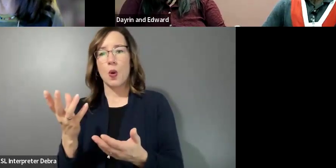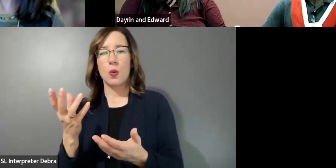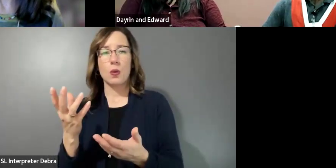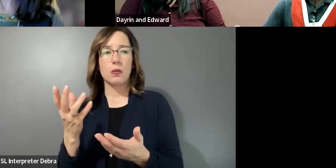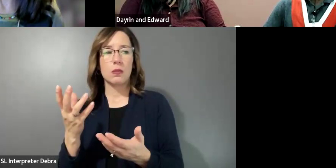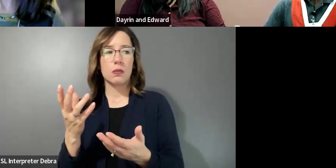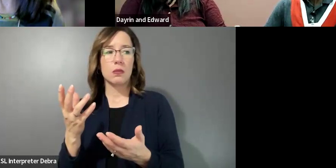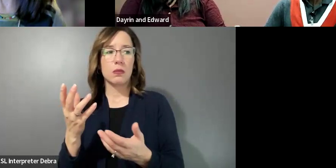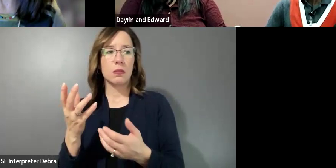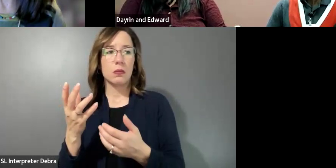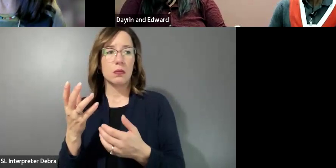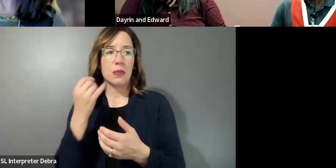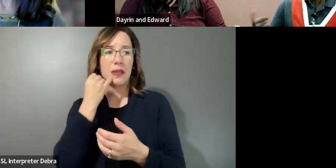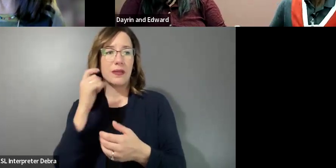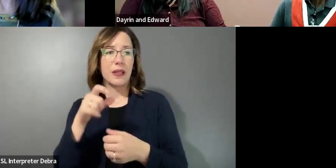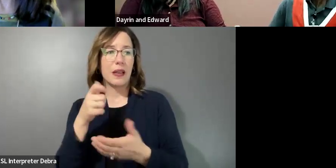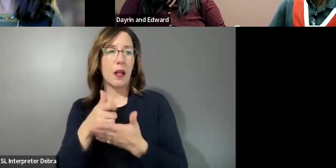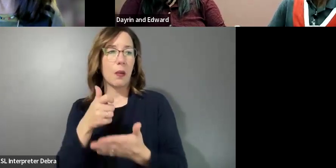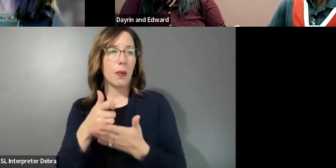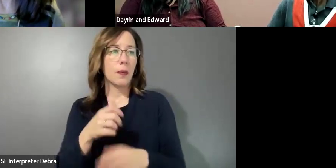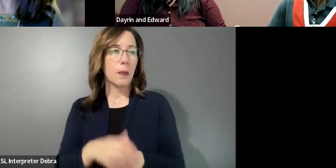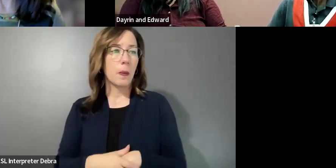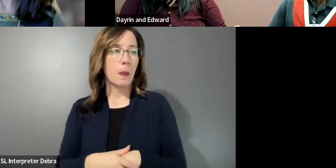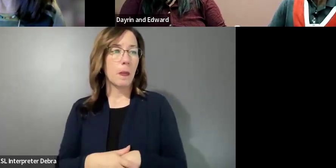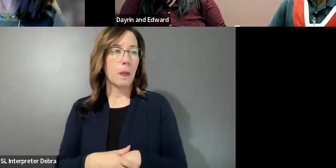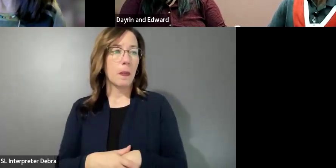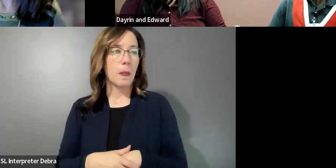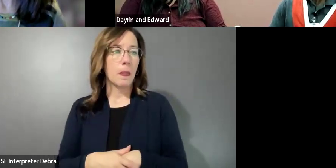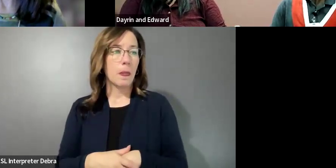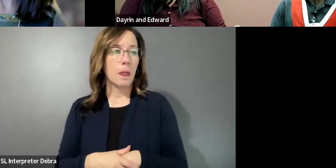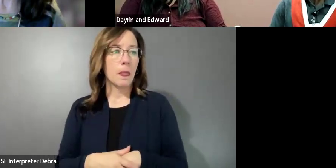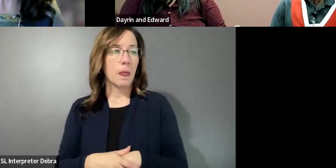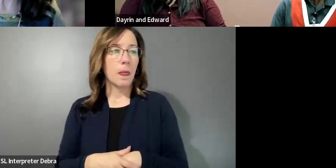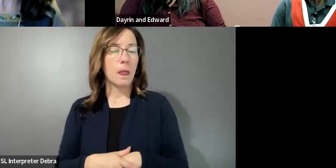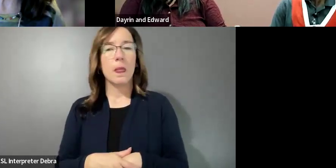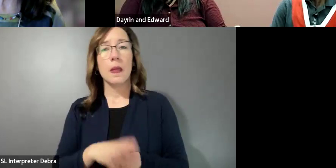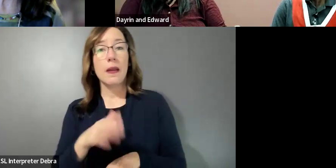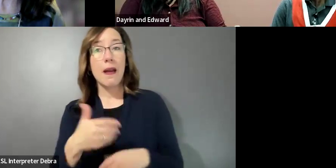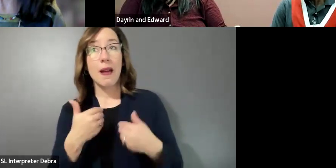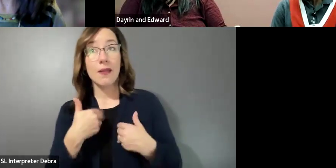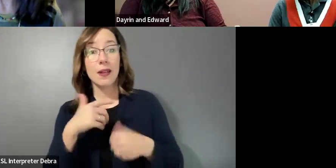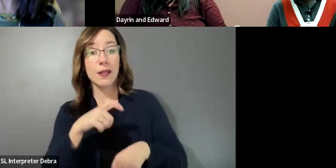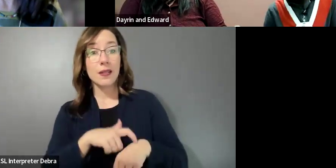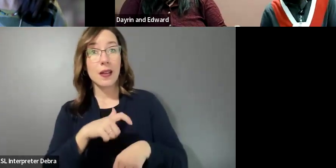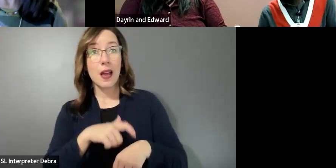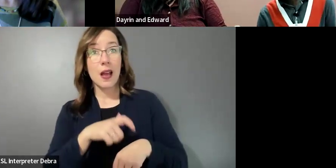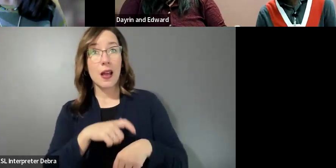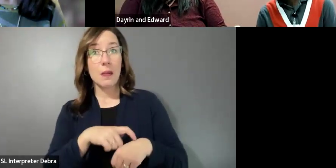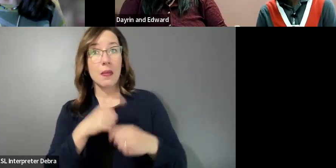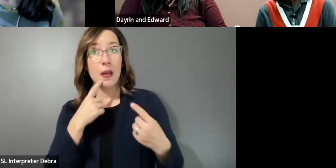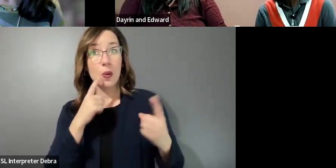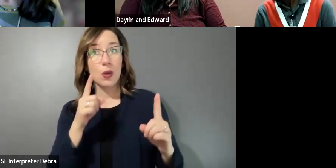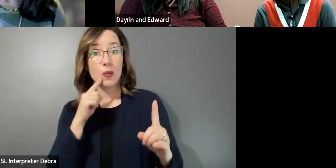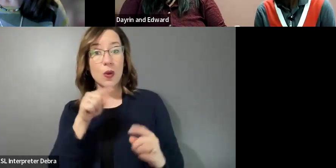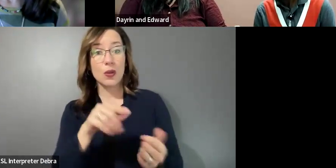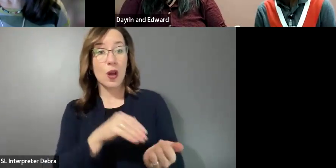what appointments you have to go through. So Yeah, and having the time that work for the doctor and for